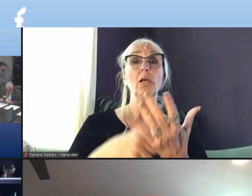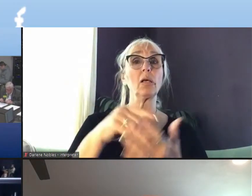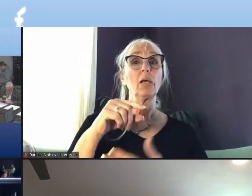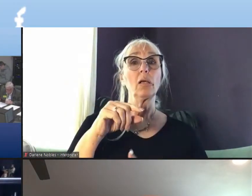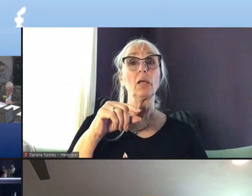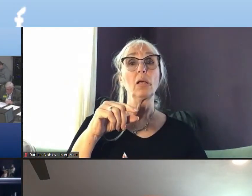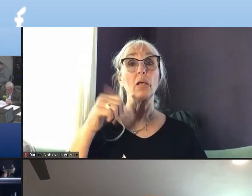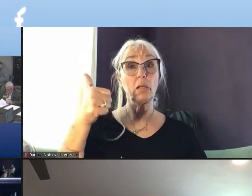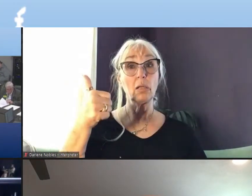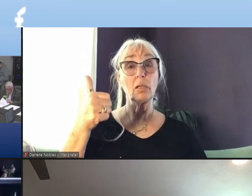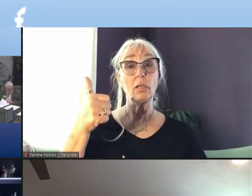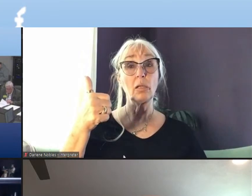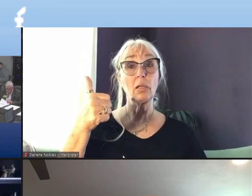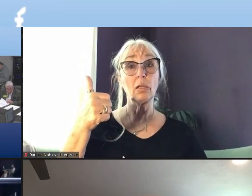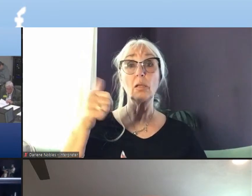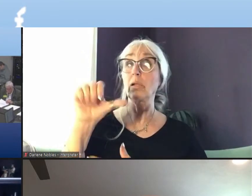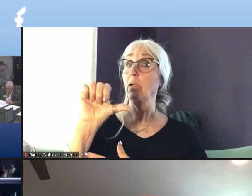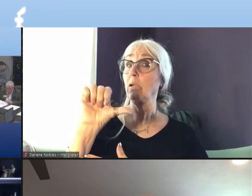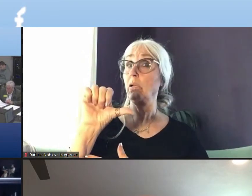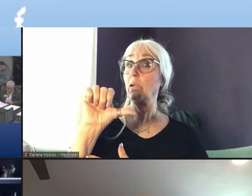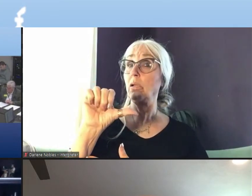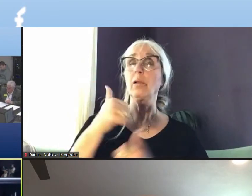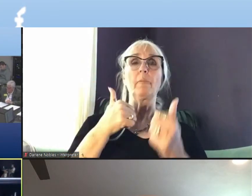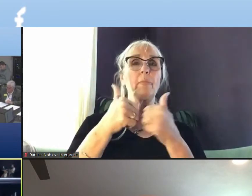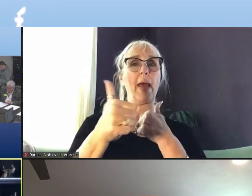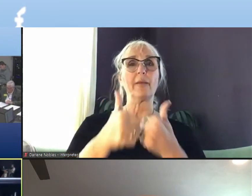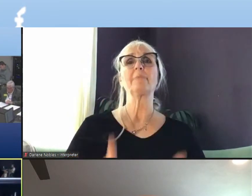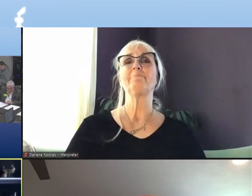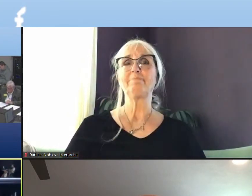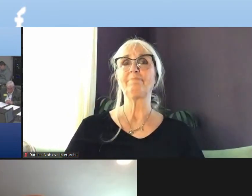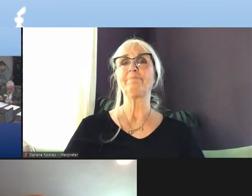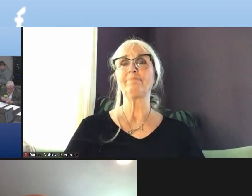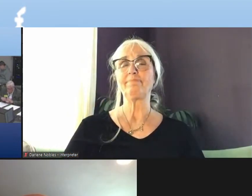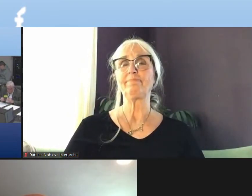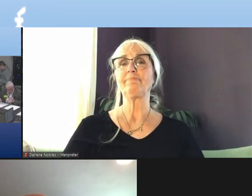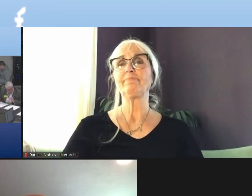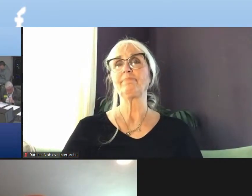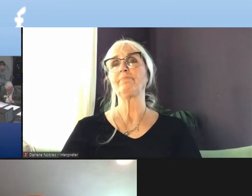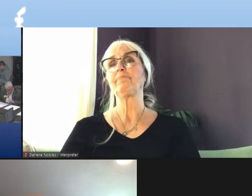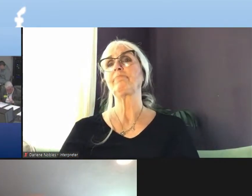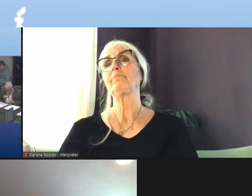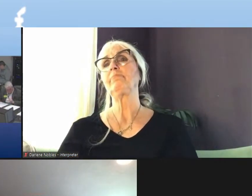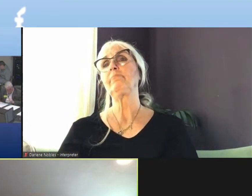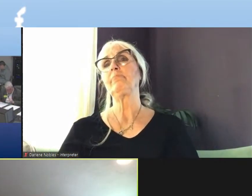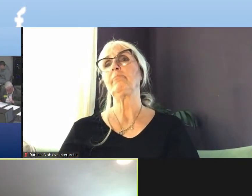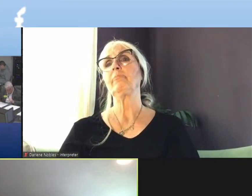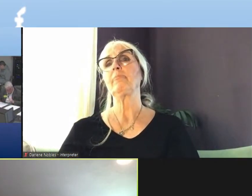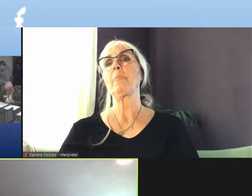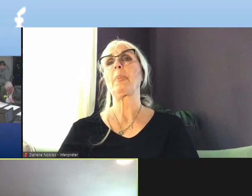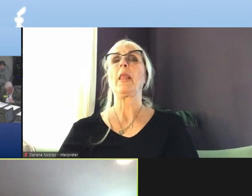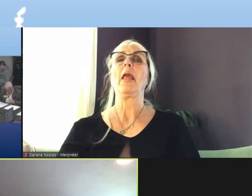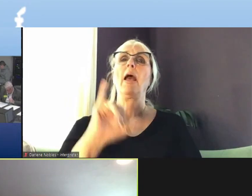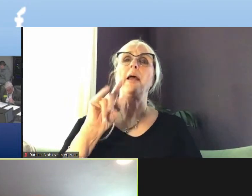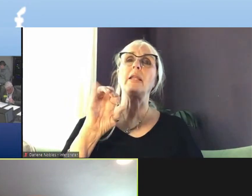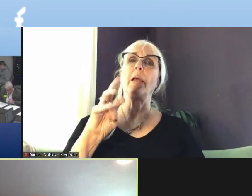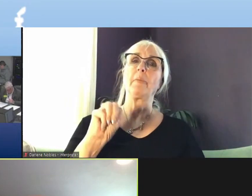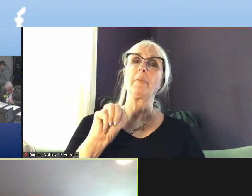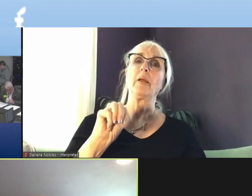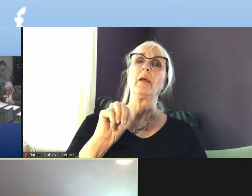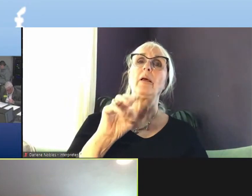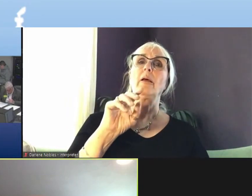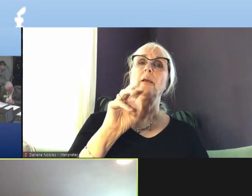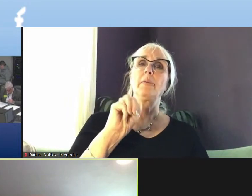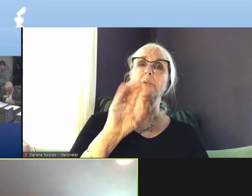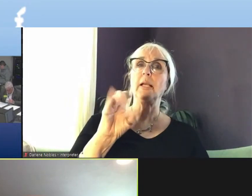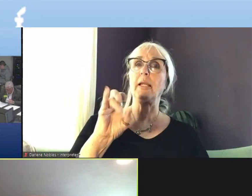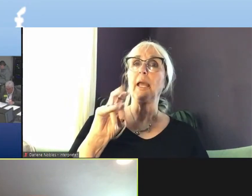Aye. Oppose? Pass. Thank you. Thank you. Under item P, McLennan County Radio Tower Project, multiple